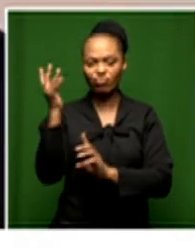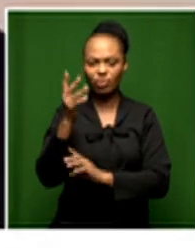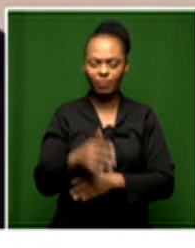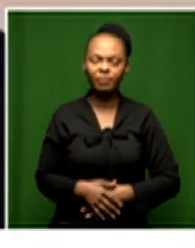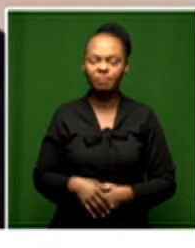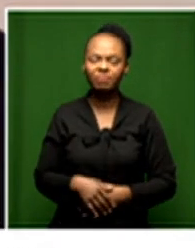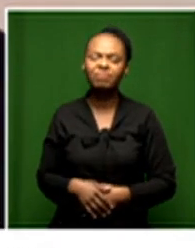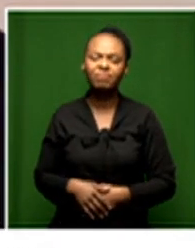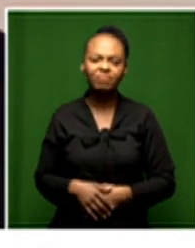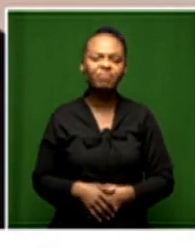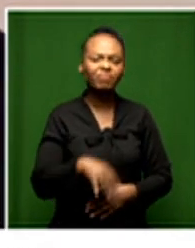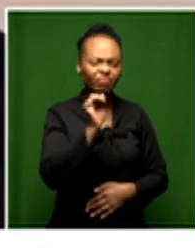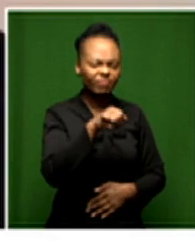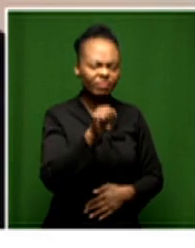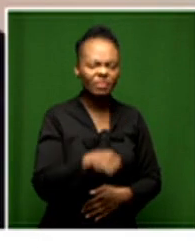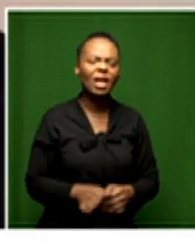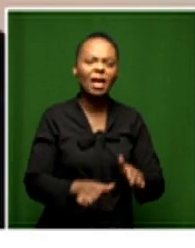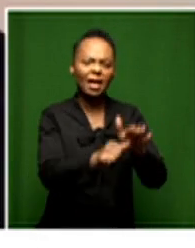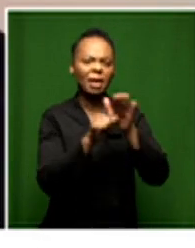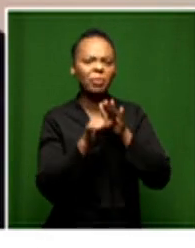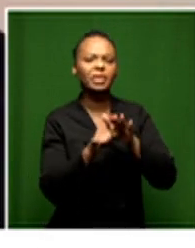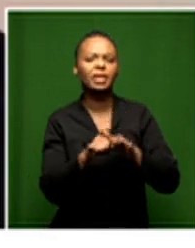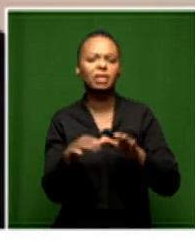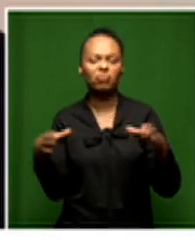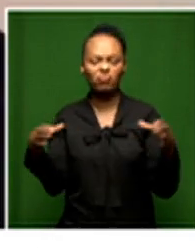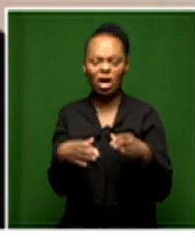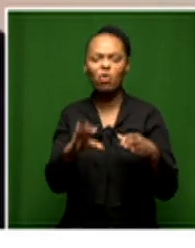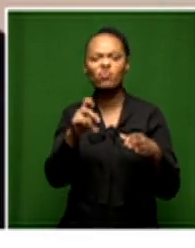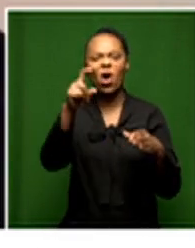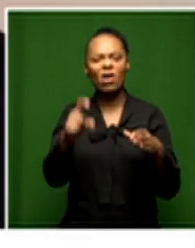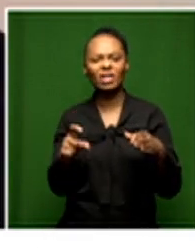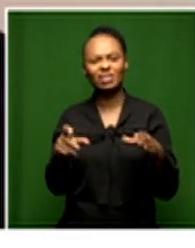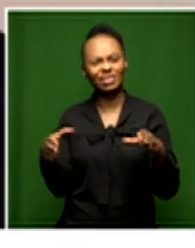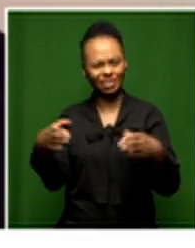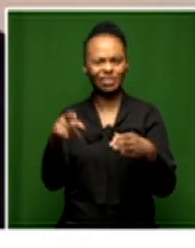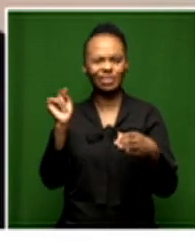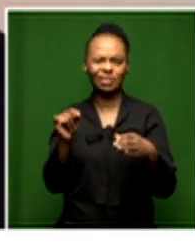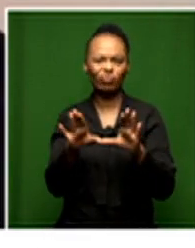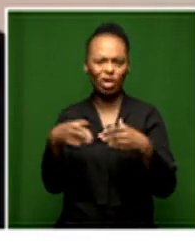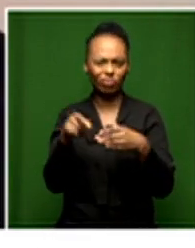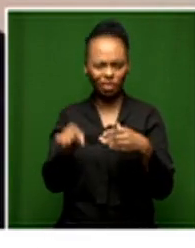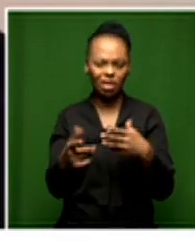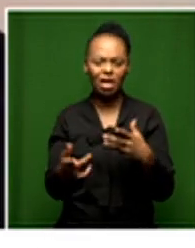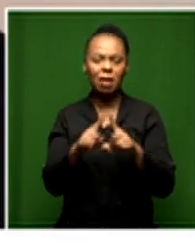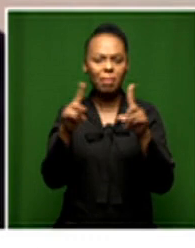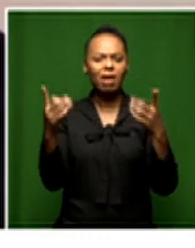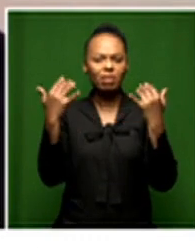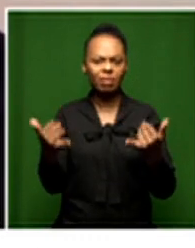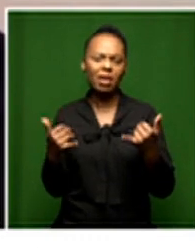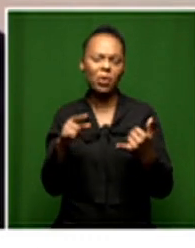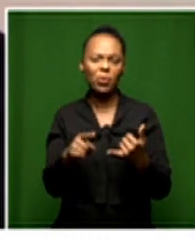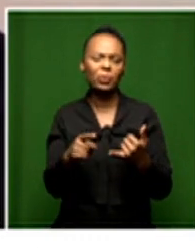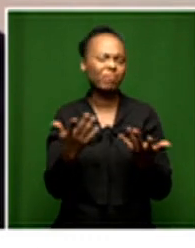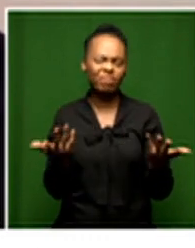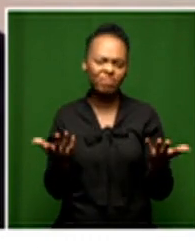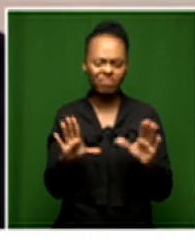rightly so, the importance of the Covax facility. But, some would argue that as it stands right now,